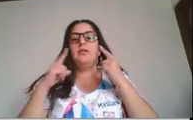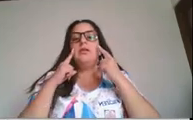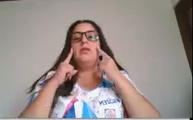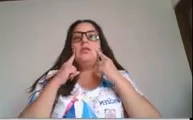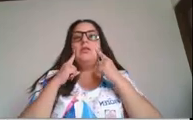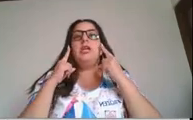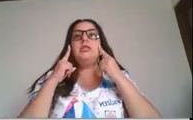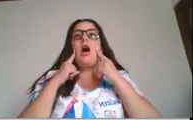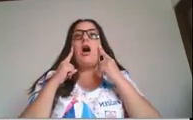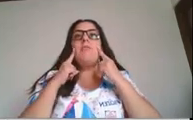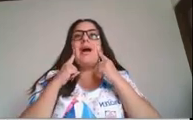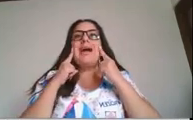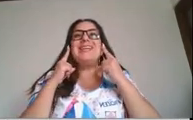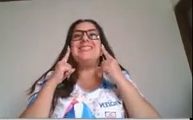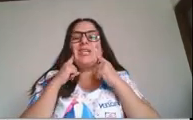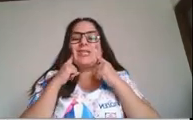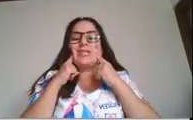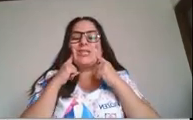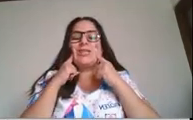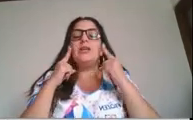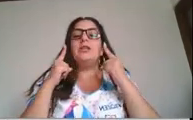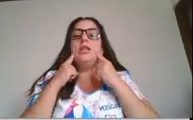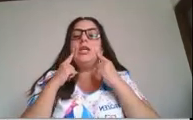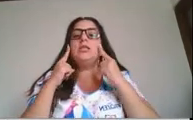These are my cheeks.